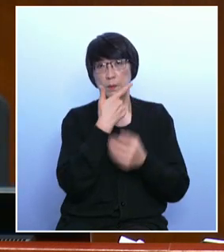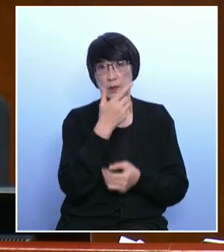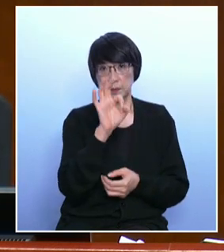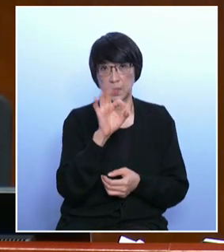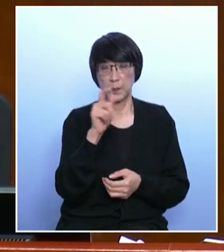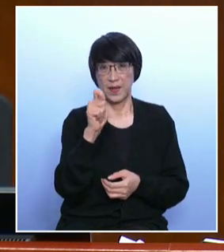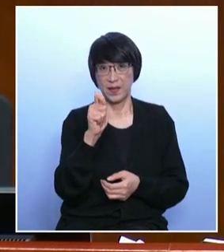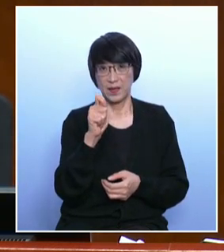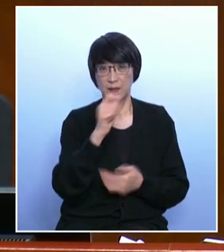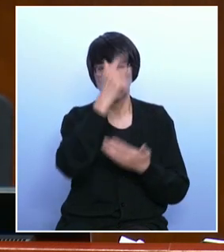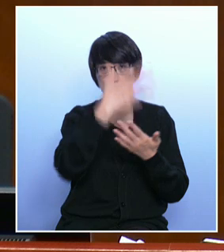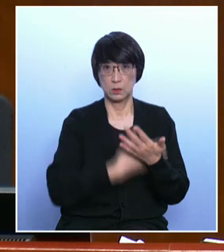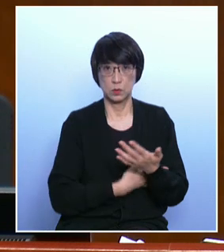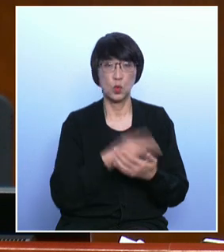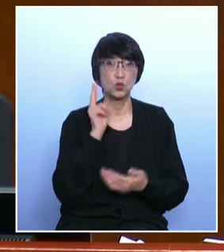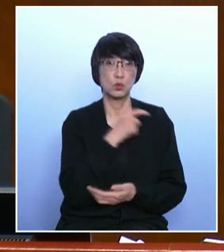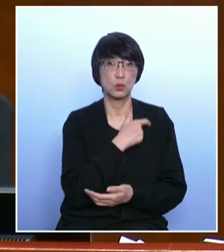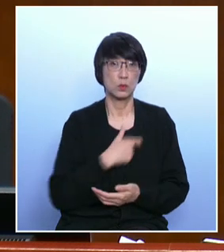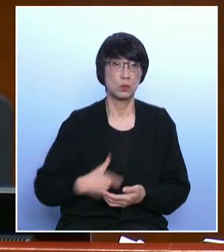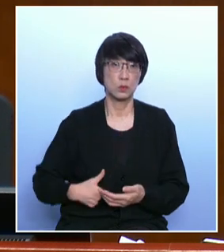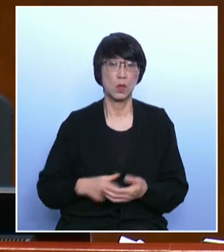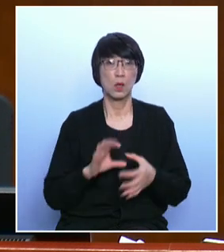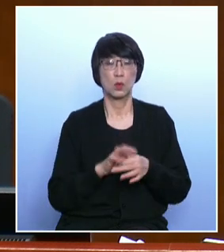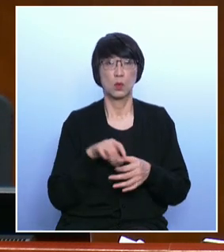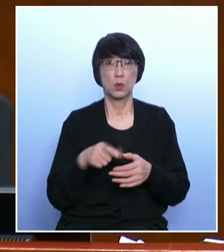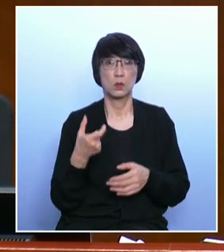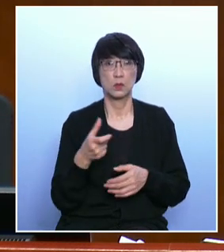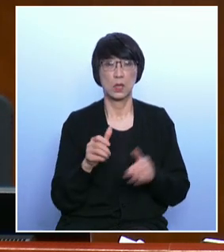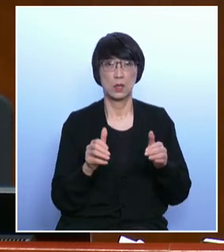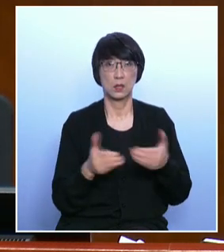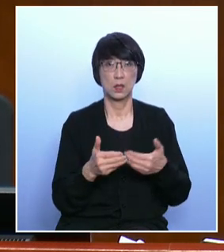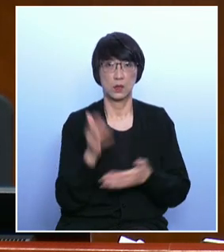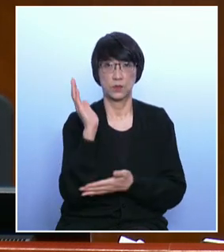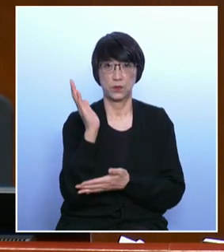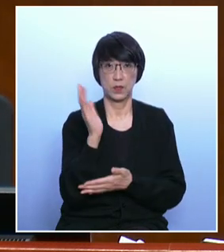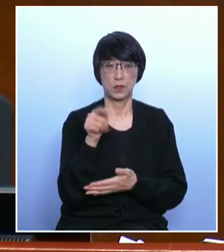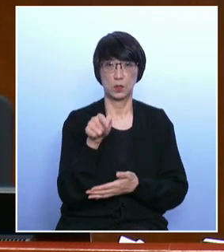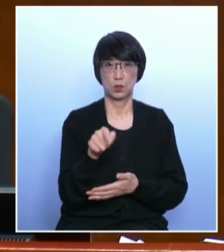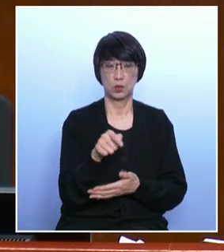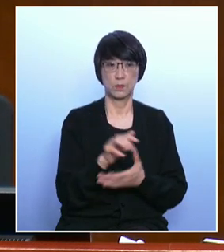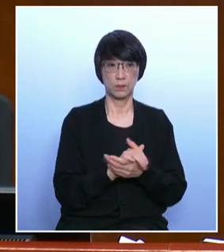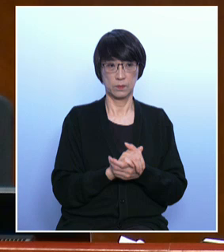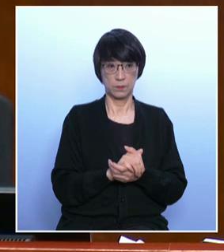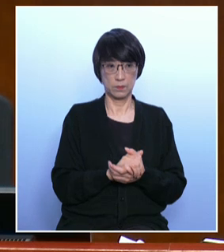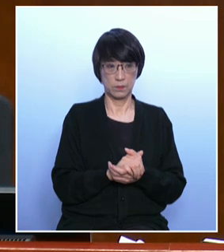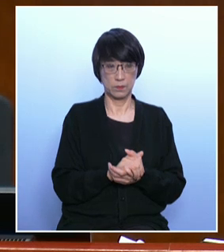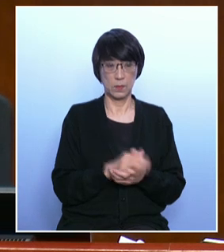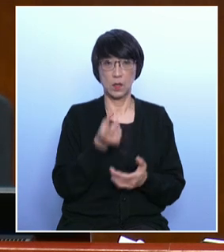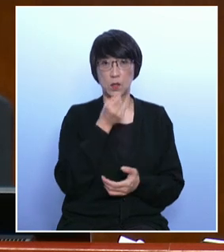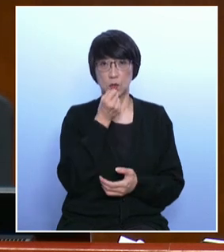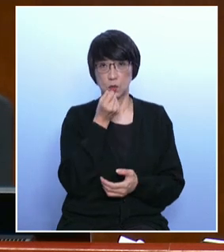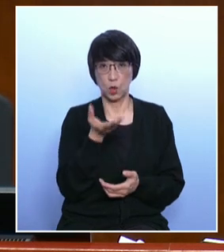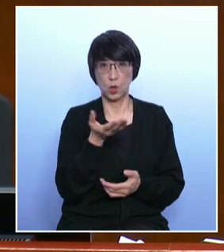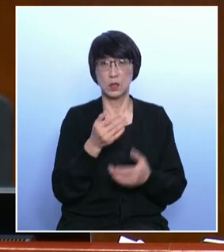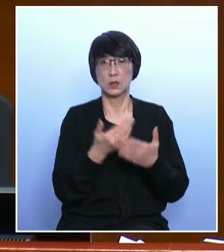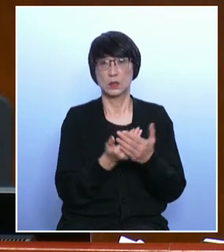with paragraph 83A of the Rules of Procedures, if members would like to speak, please declare the nature